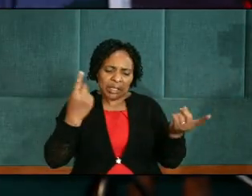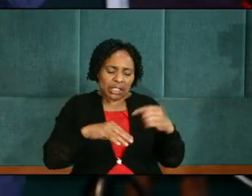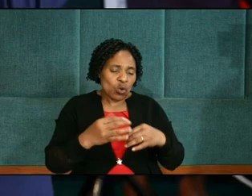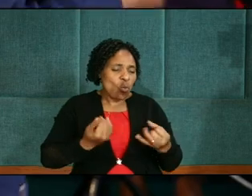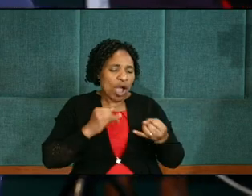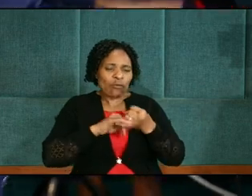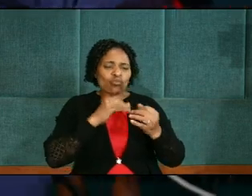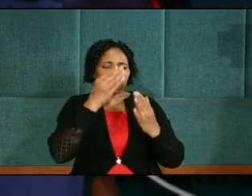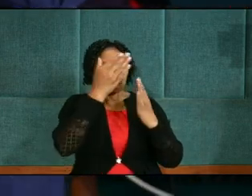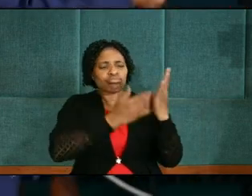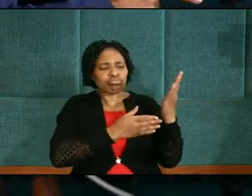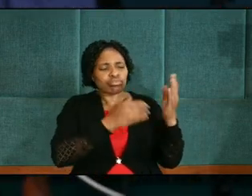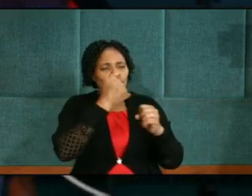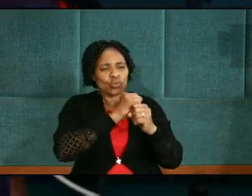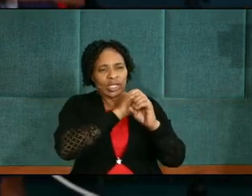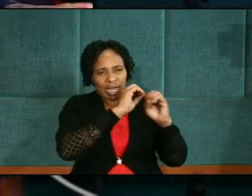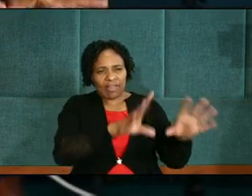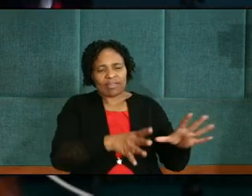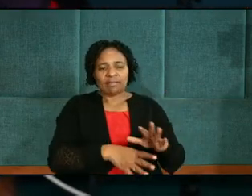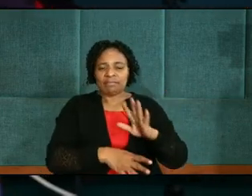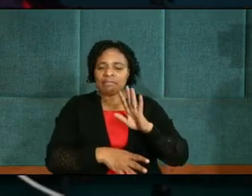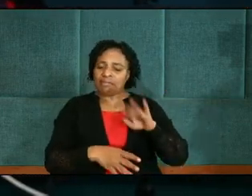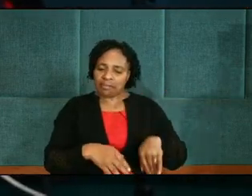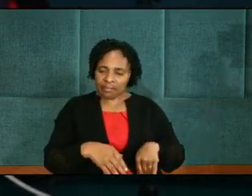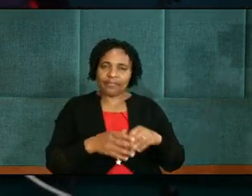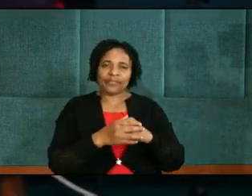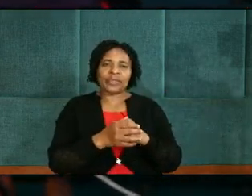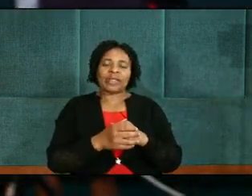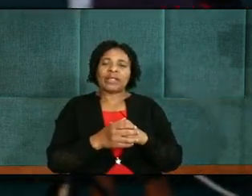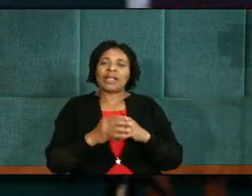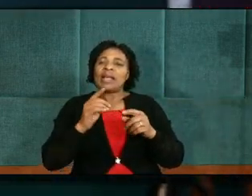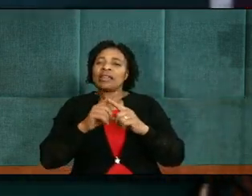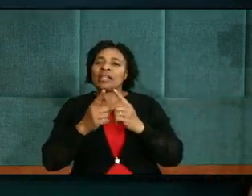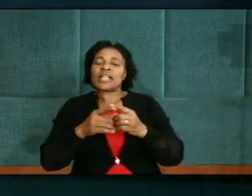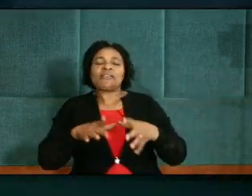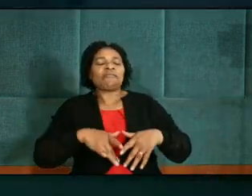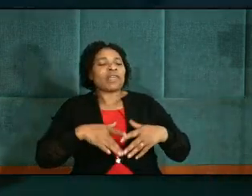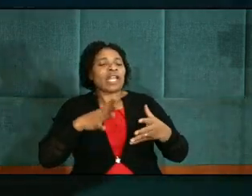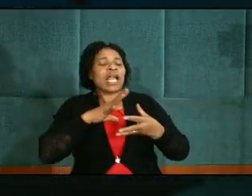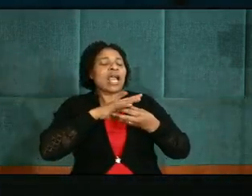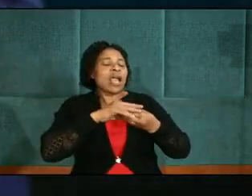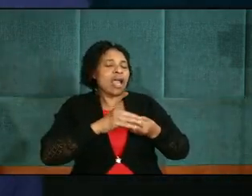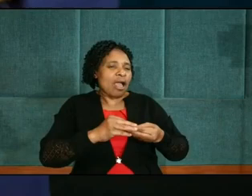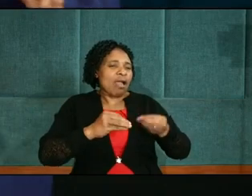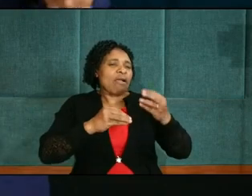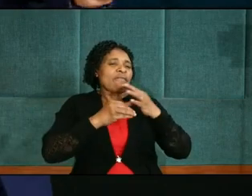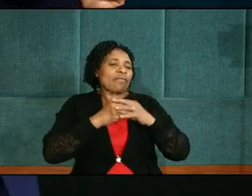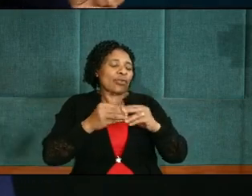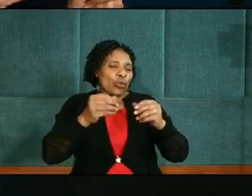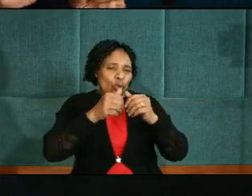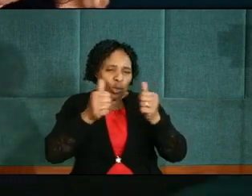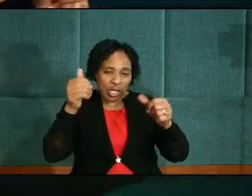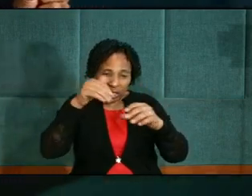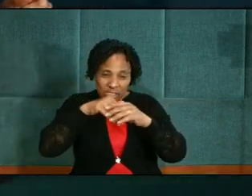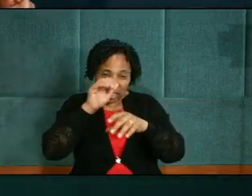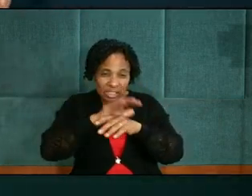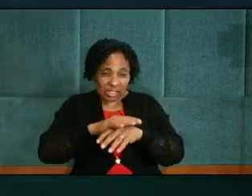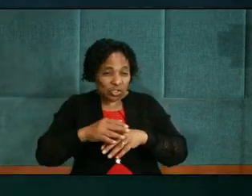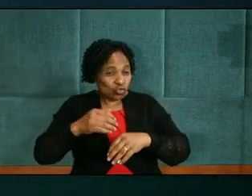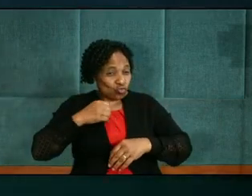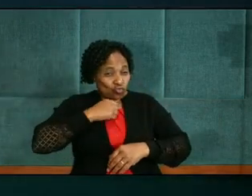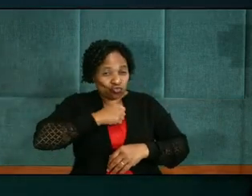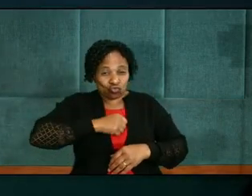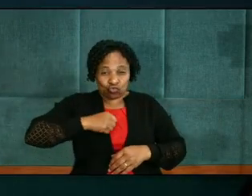doing all these things. No. And they feel comfortable that all is well in church. Oh,